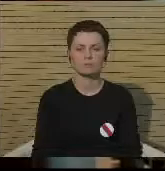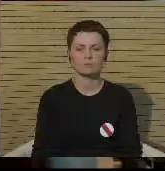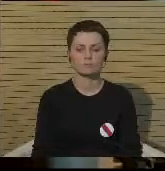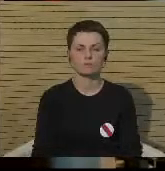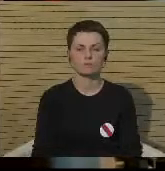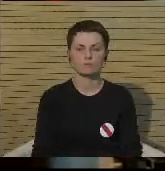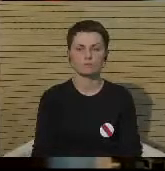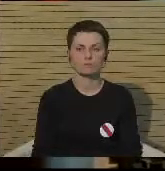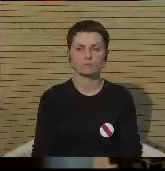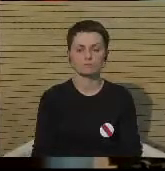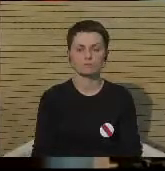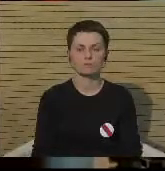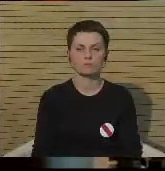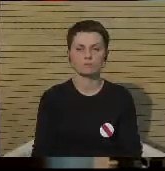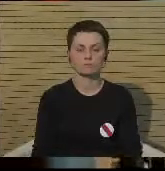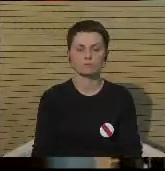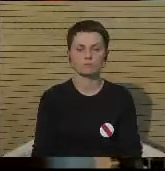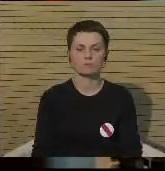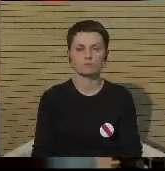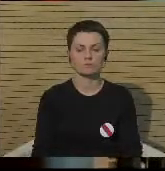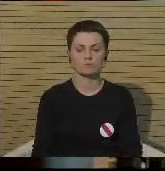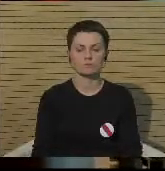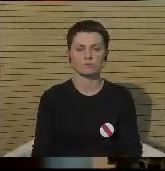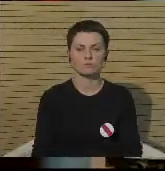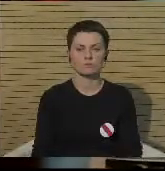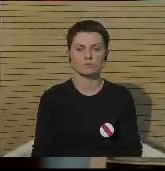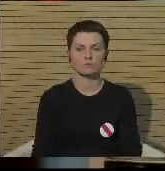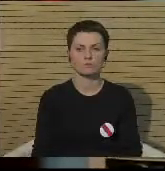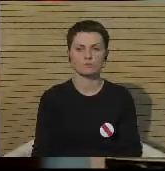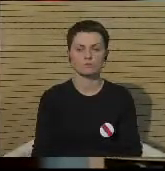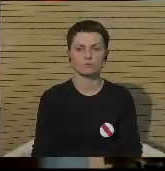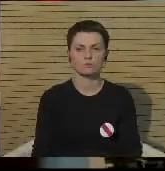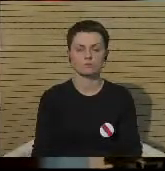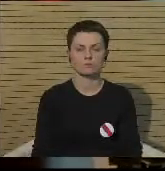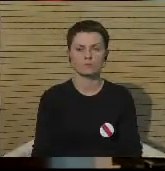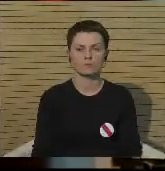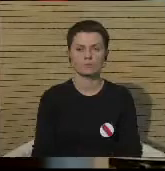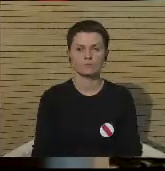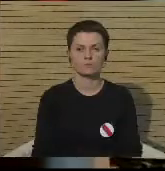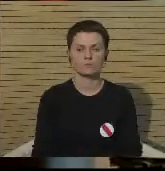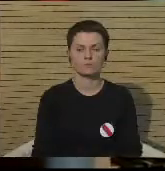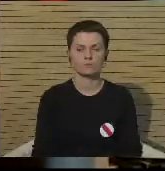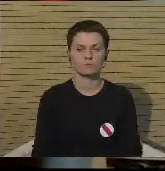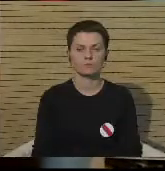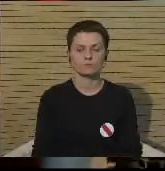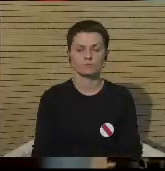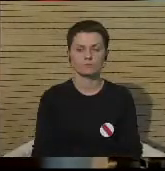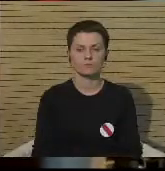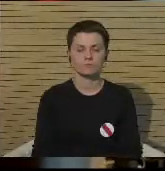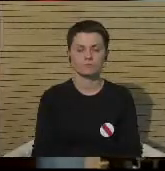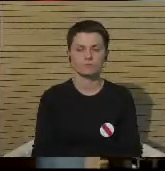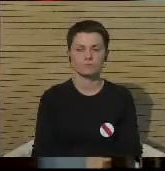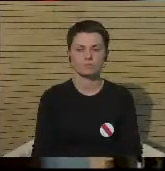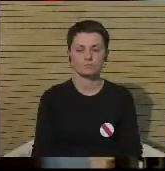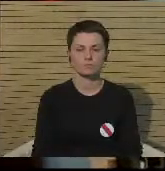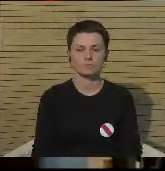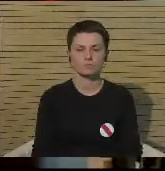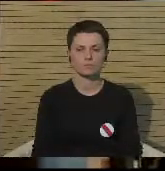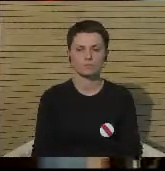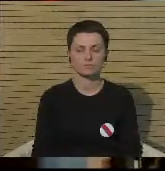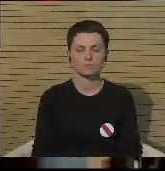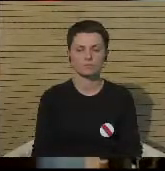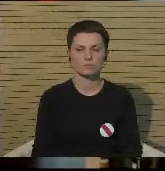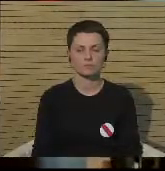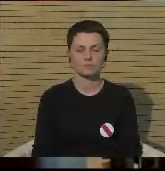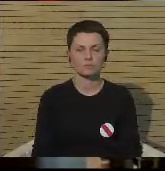hysterical. He uses his hitmen against people, but history shows that the